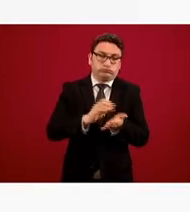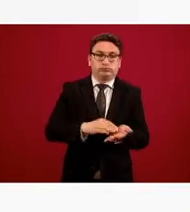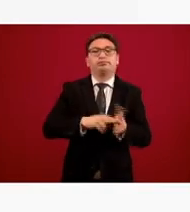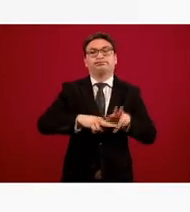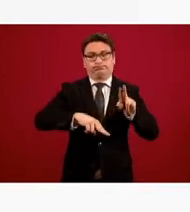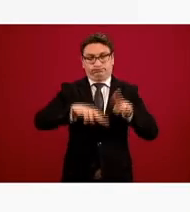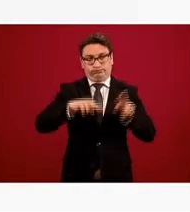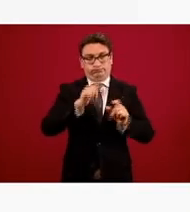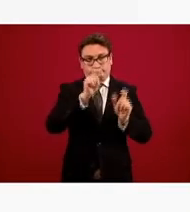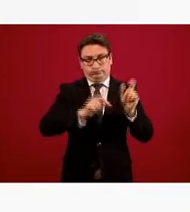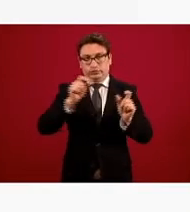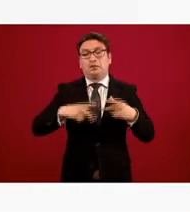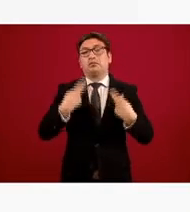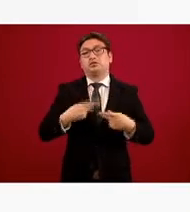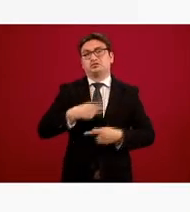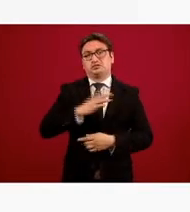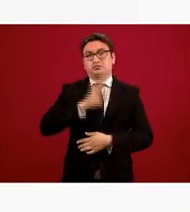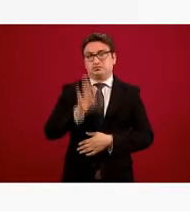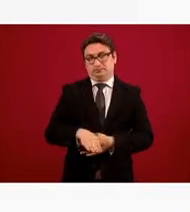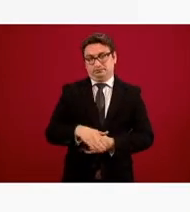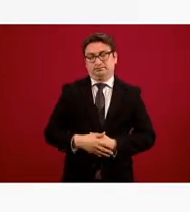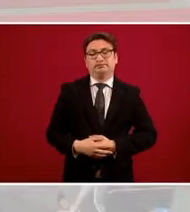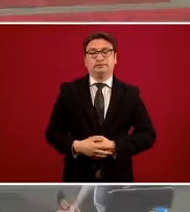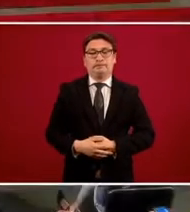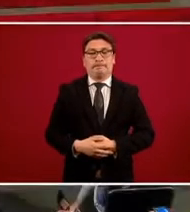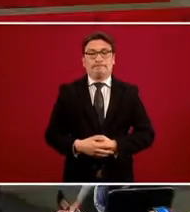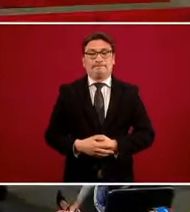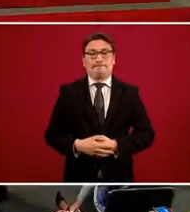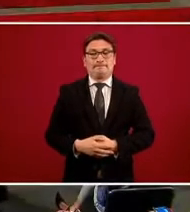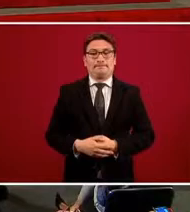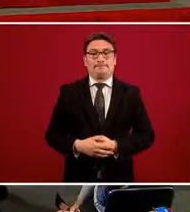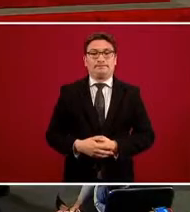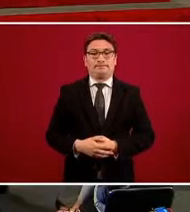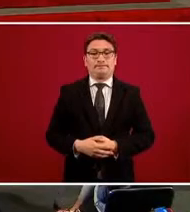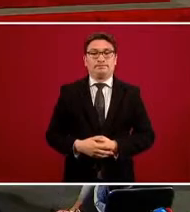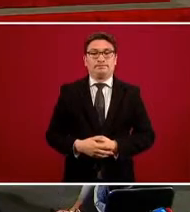and the overall trend of the epidemic.